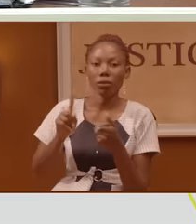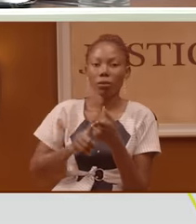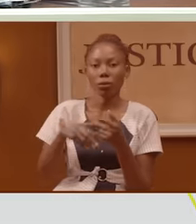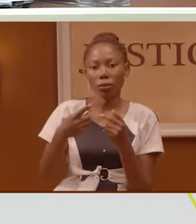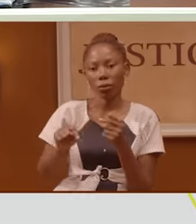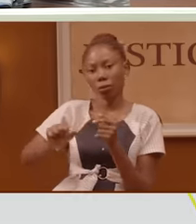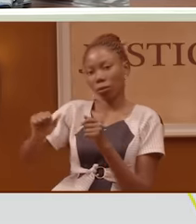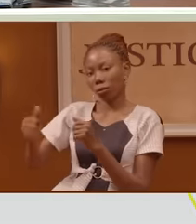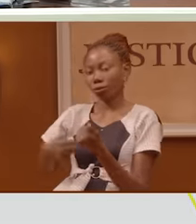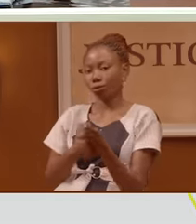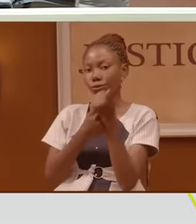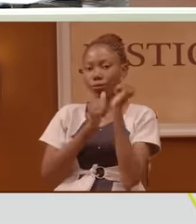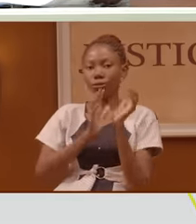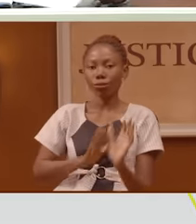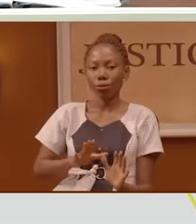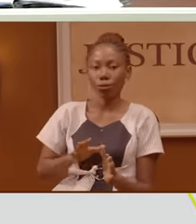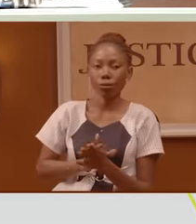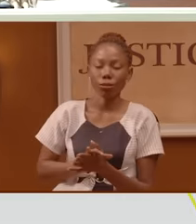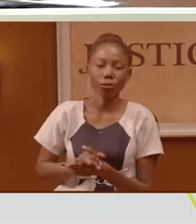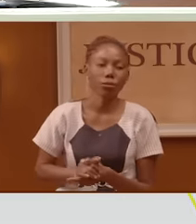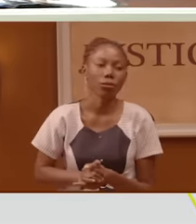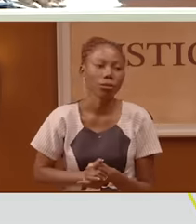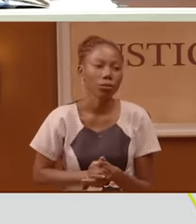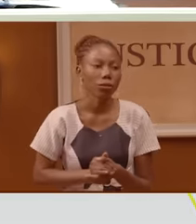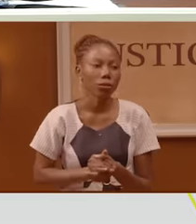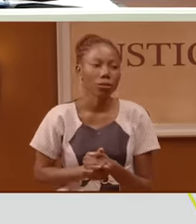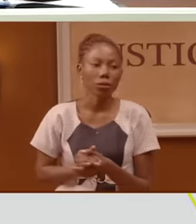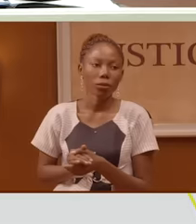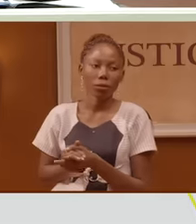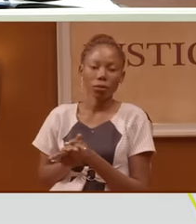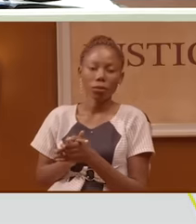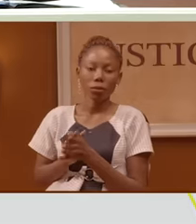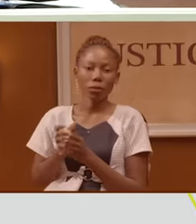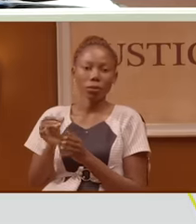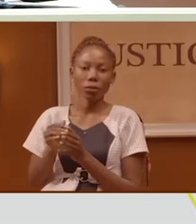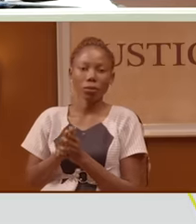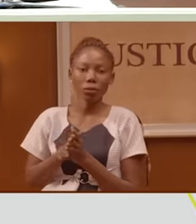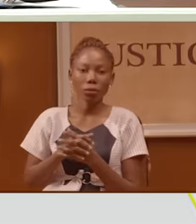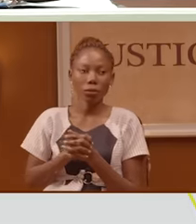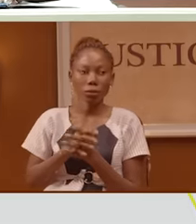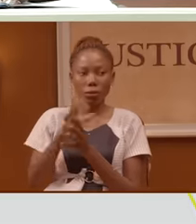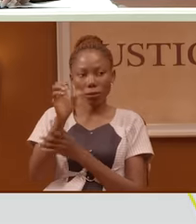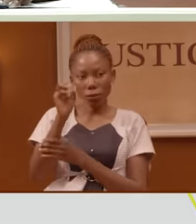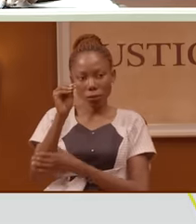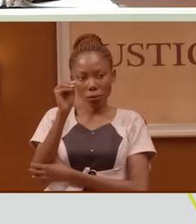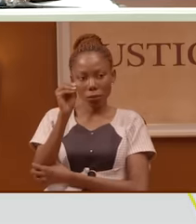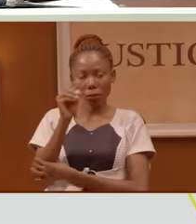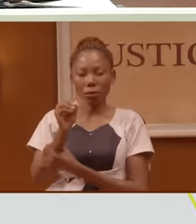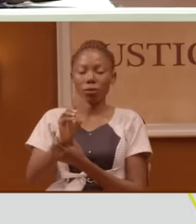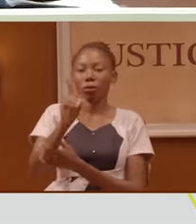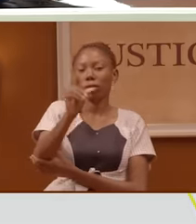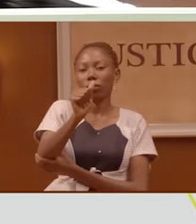defendant. Yes. Okay, all right. Okay. Yes, ma'am. All right, okay. So, Adetola